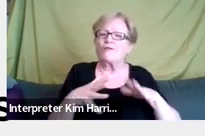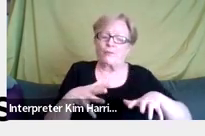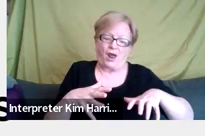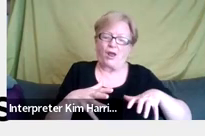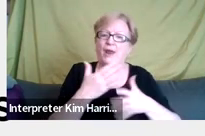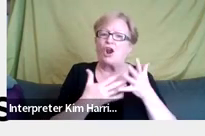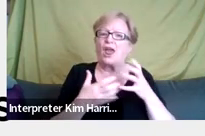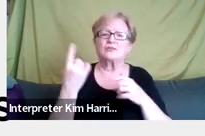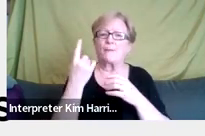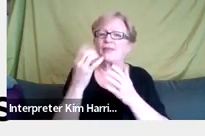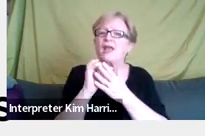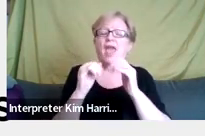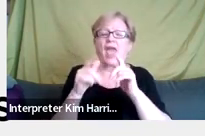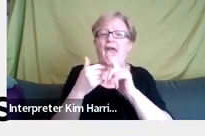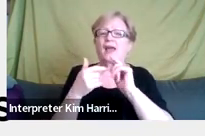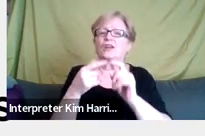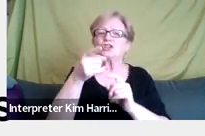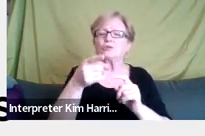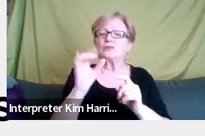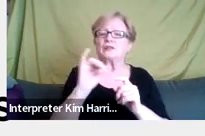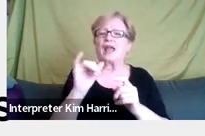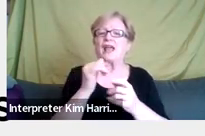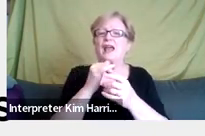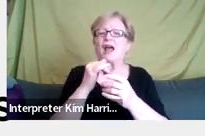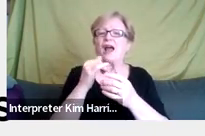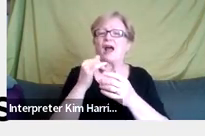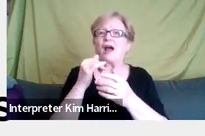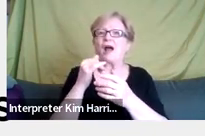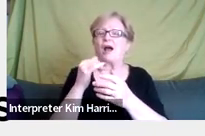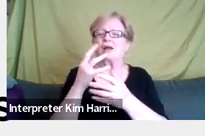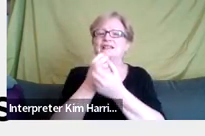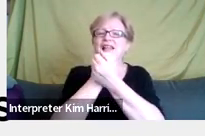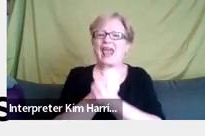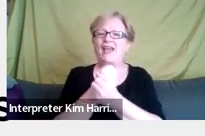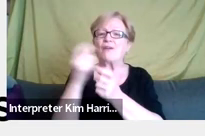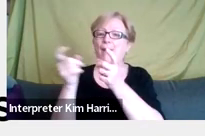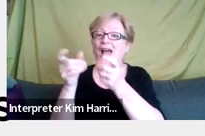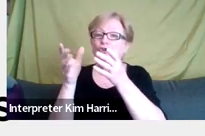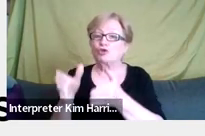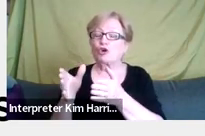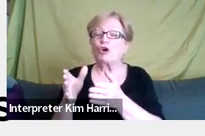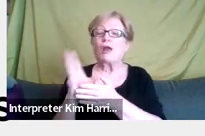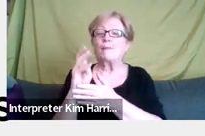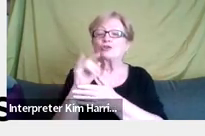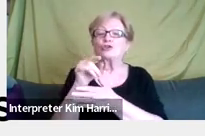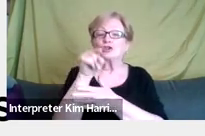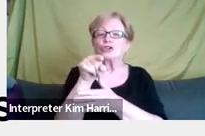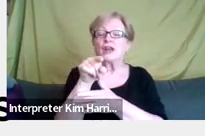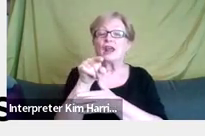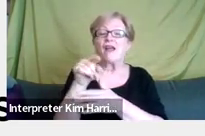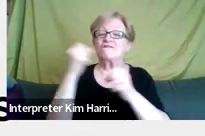her slave master. And so she was another woman who fought